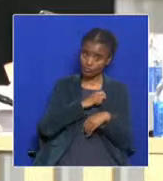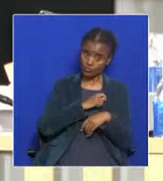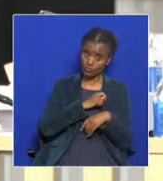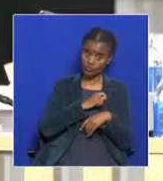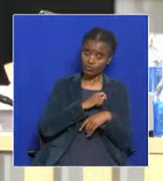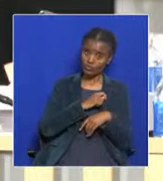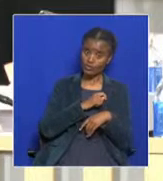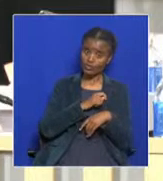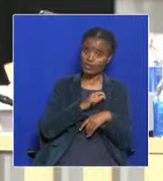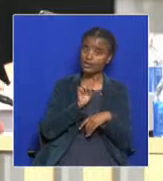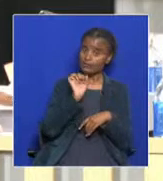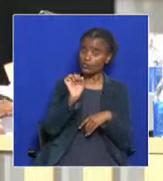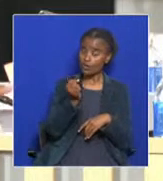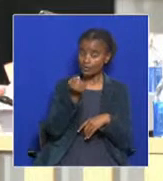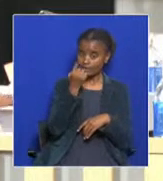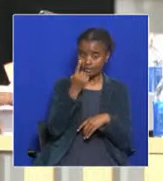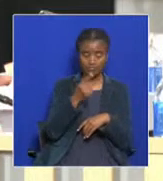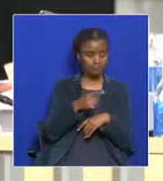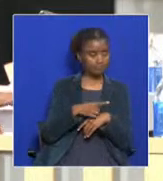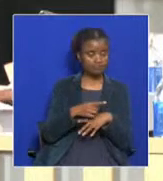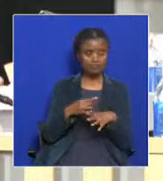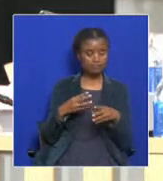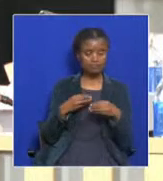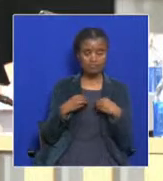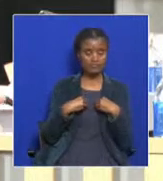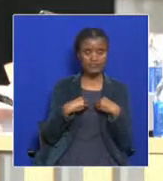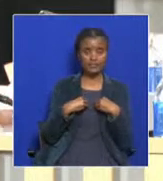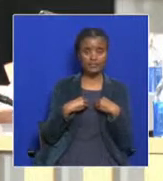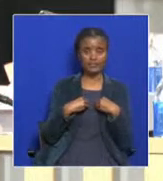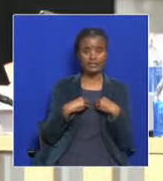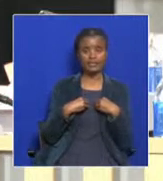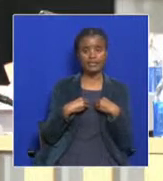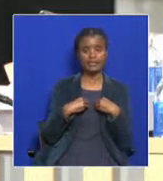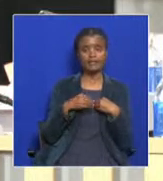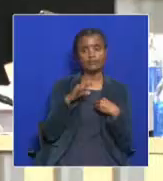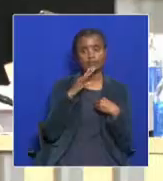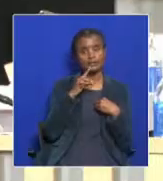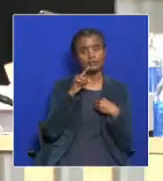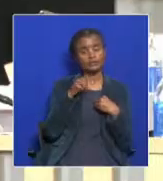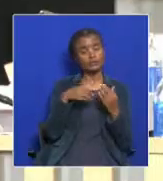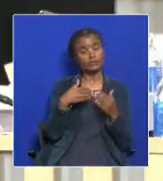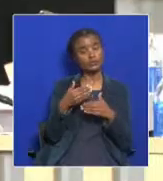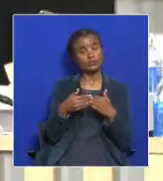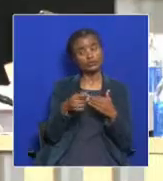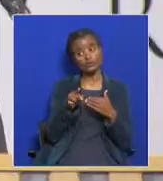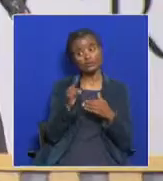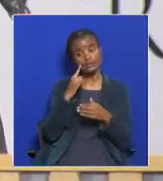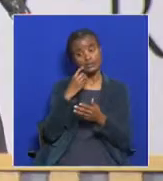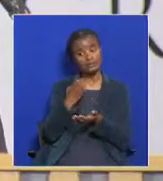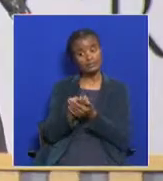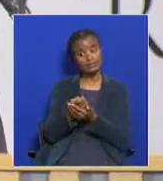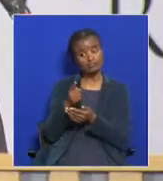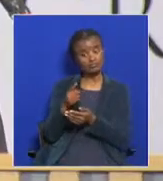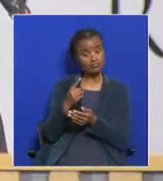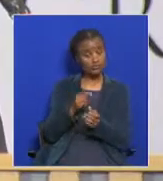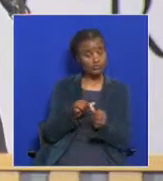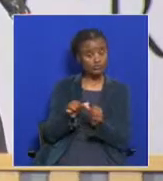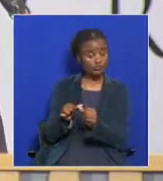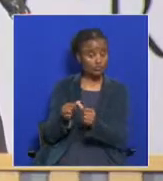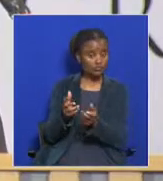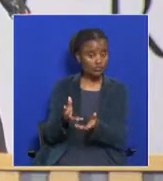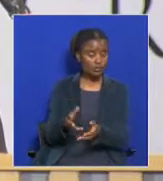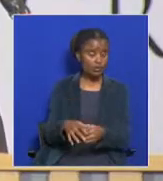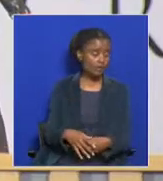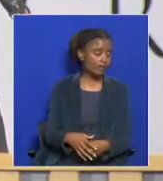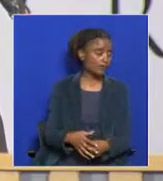understanding of that, your continued relationship with those exhibits. Commissioner, once again, I'll